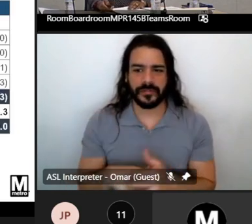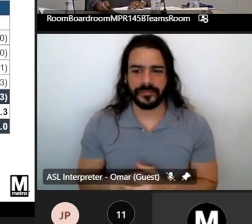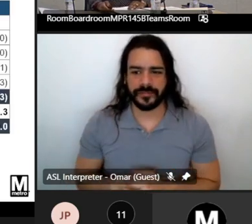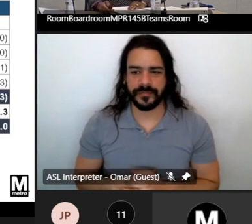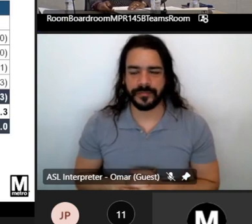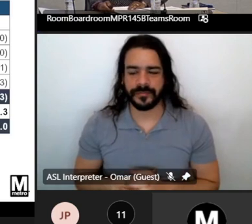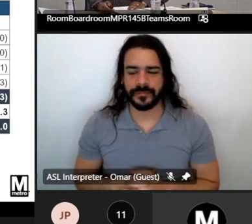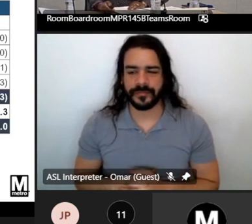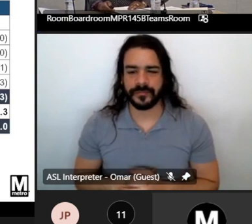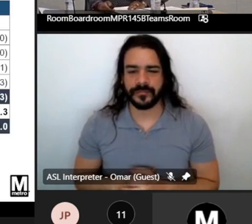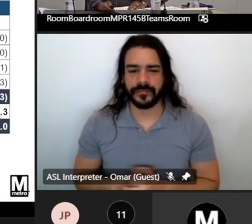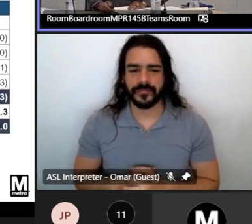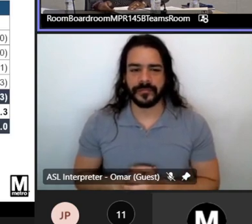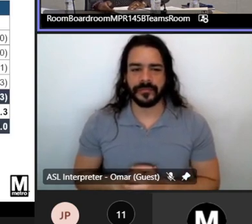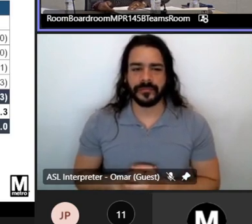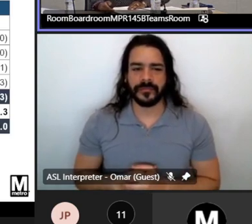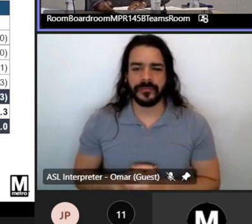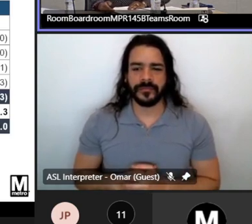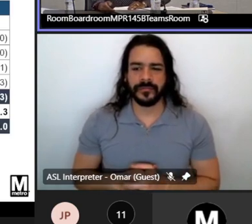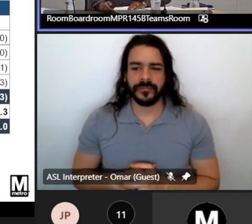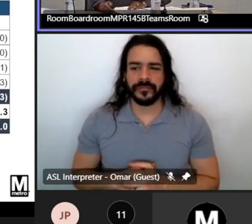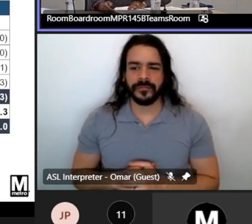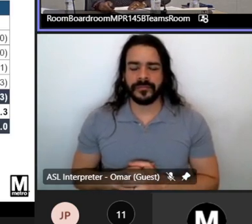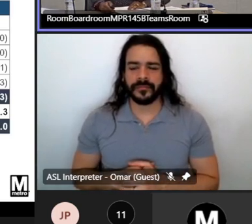previously discussed here.